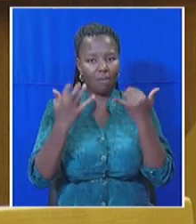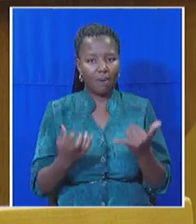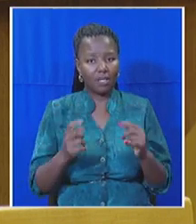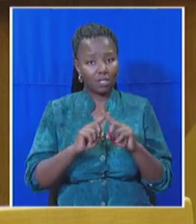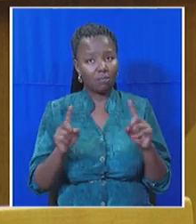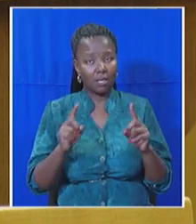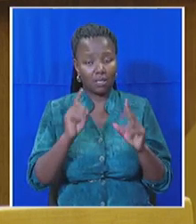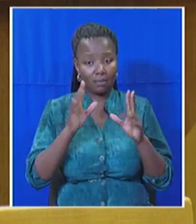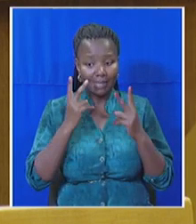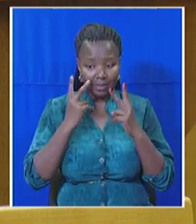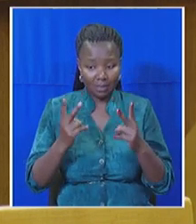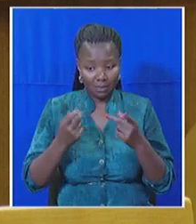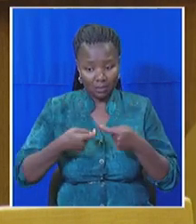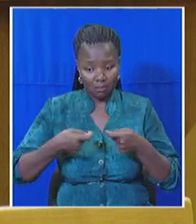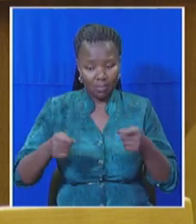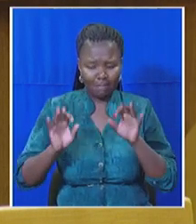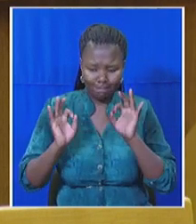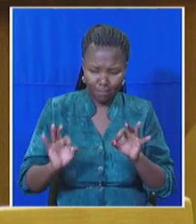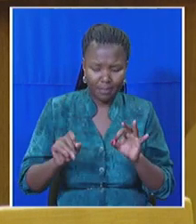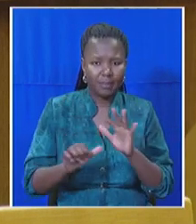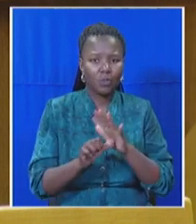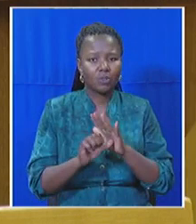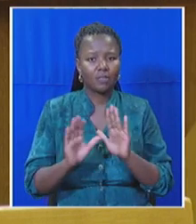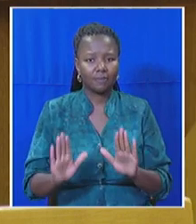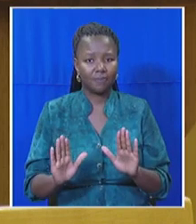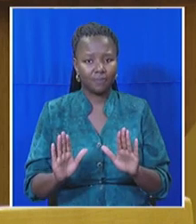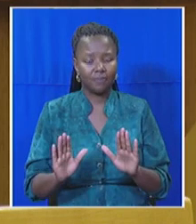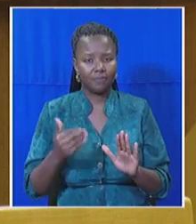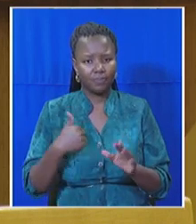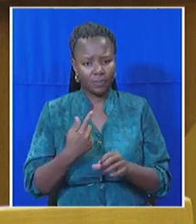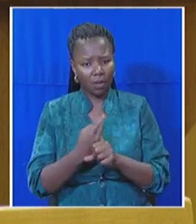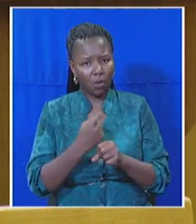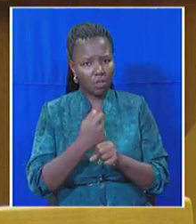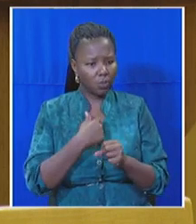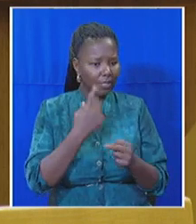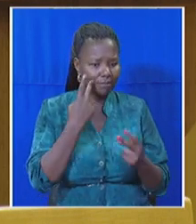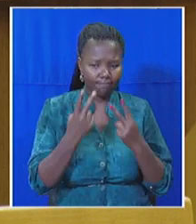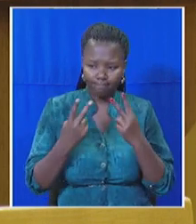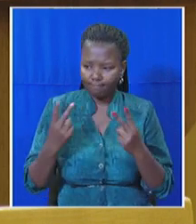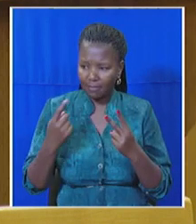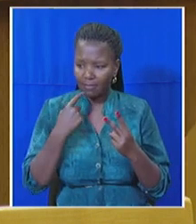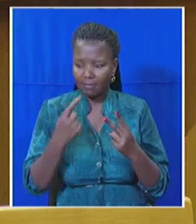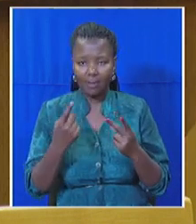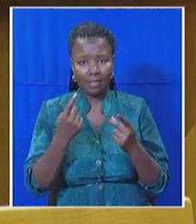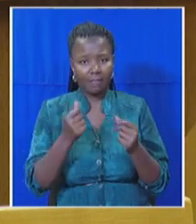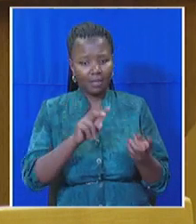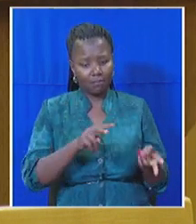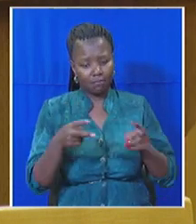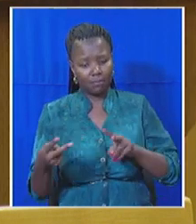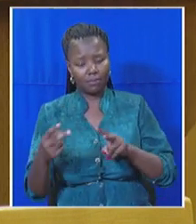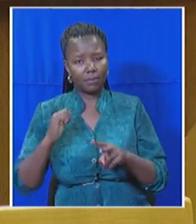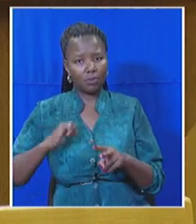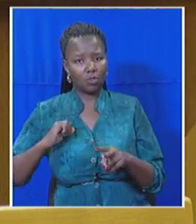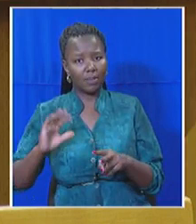and effectively. We are always suspicious of the MIG fund that is always transferred to municipalities.